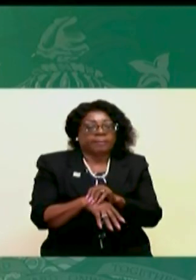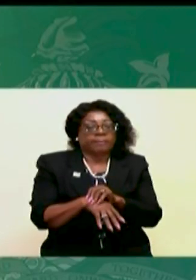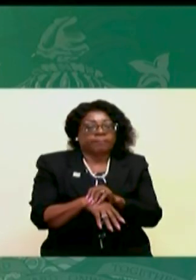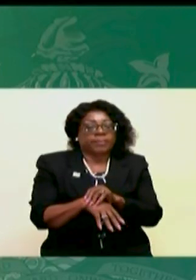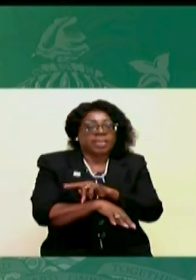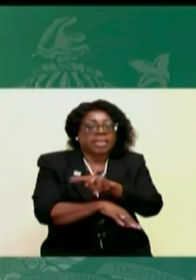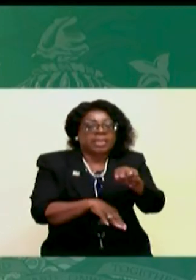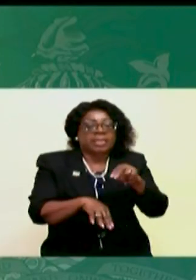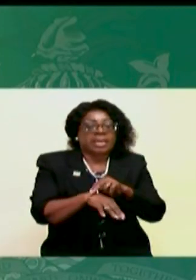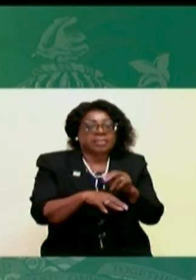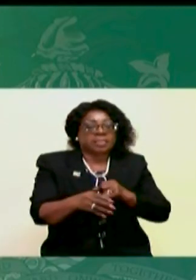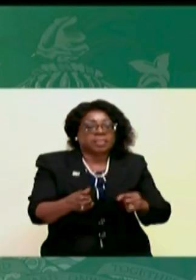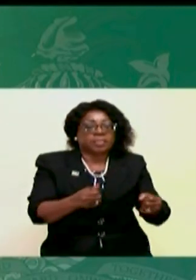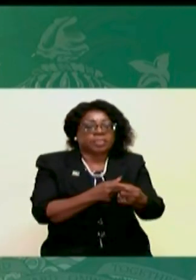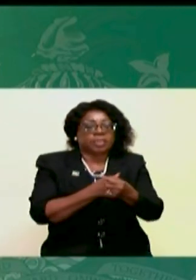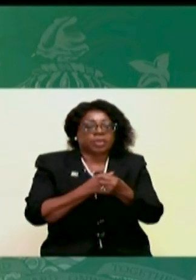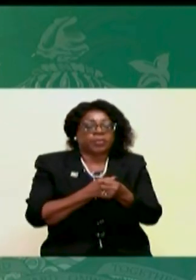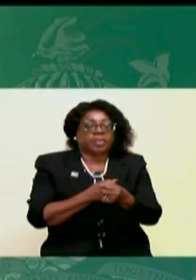national security.